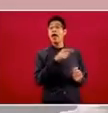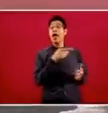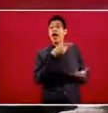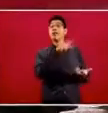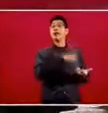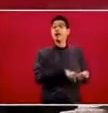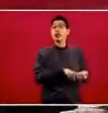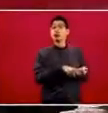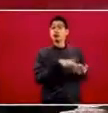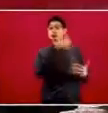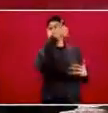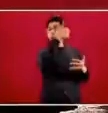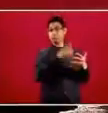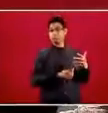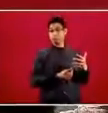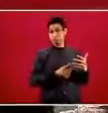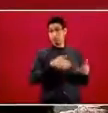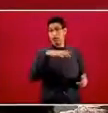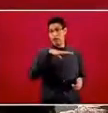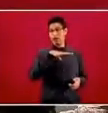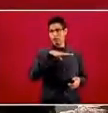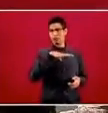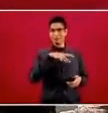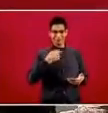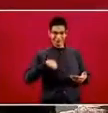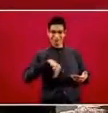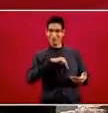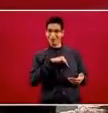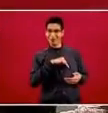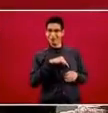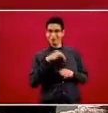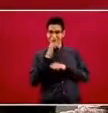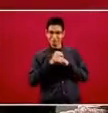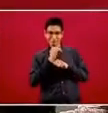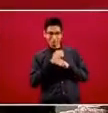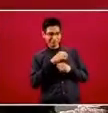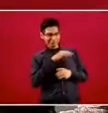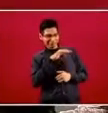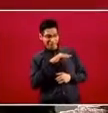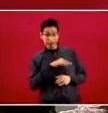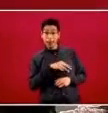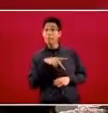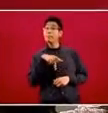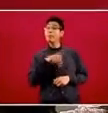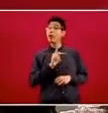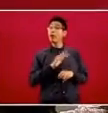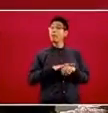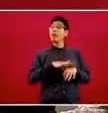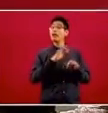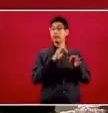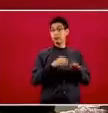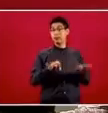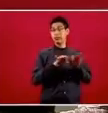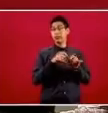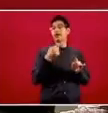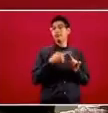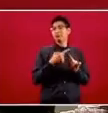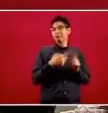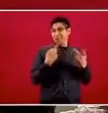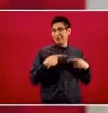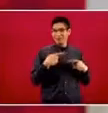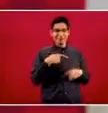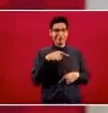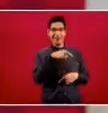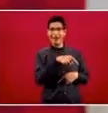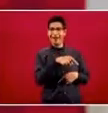So basically, this app, what you do is you download it and then you input your data, and then we start collectively generating